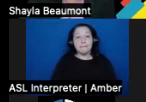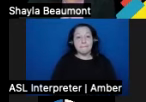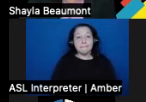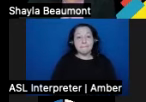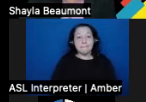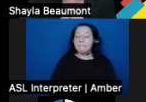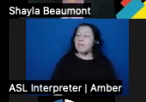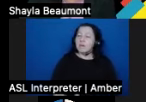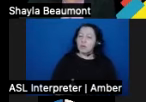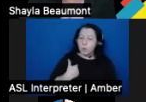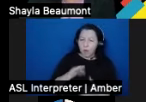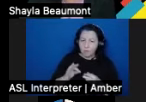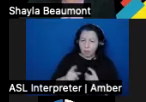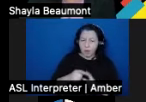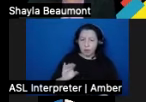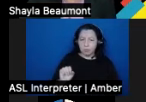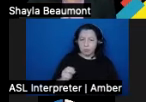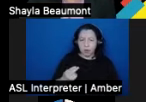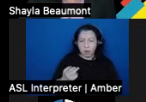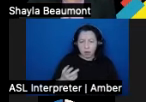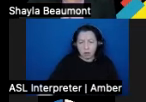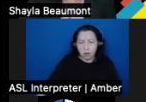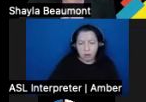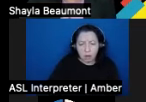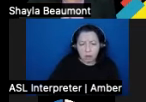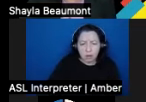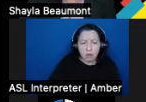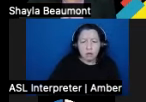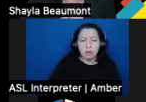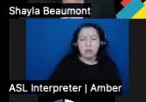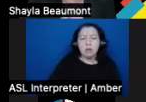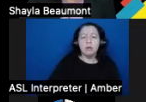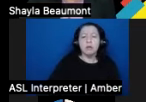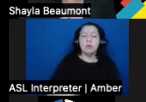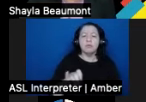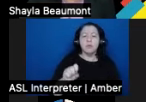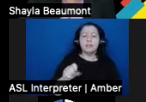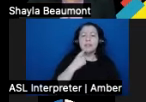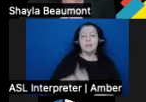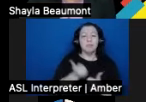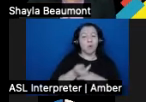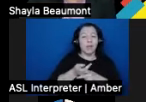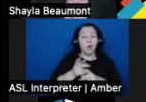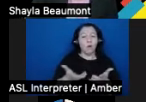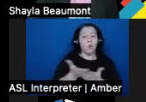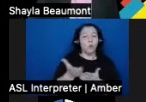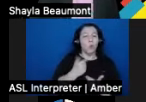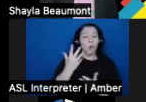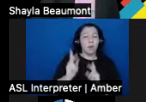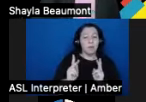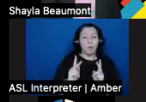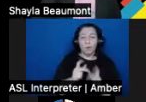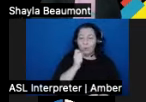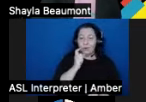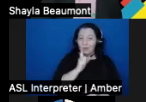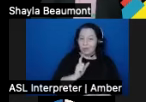And there's a comment too from Jess that most care was offered by white folks who didn't seem to believe the victim, asking questions that